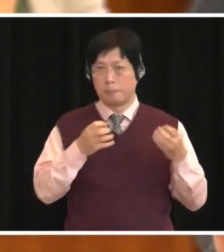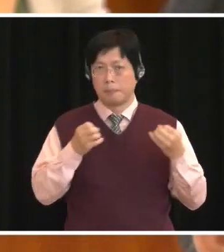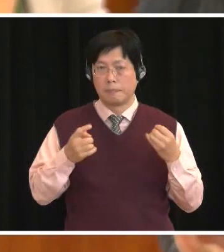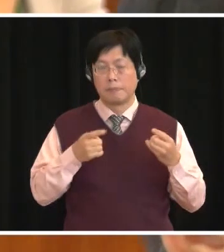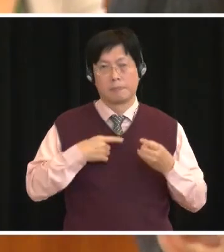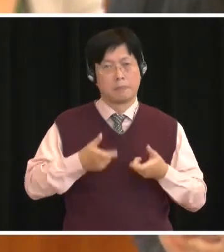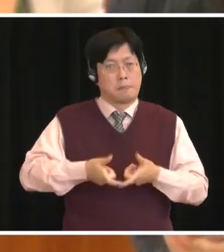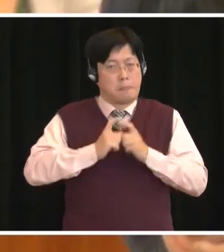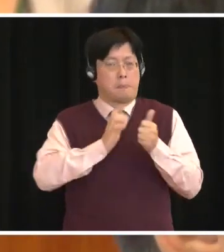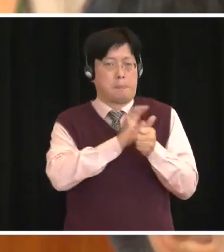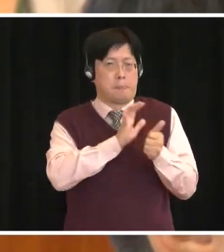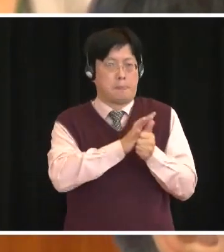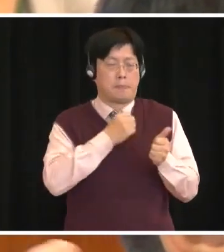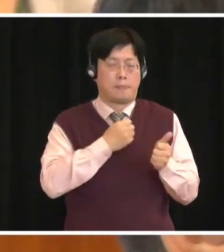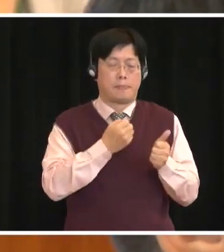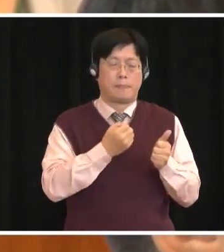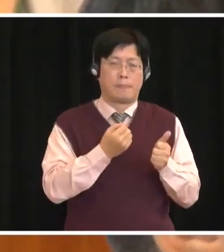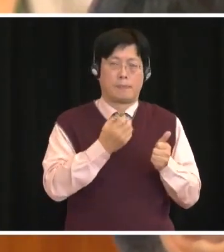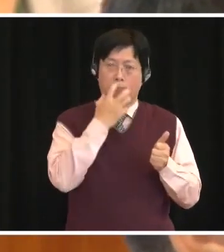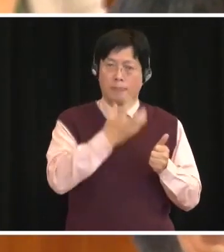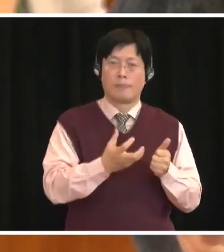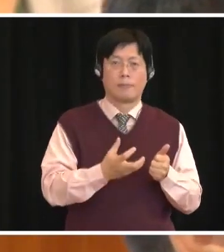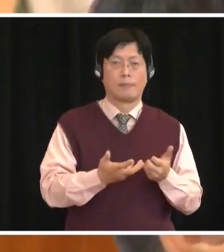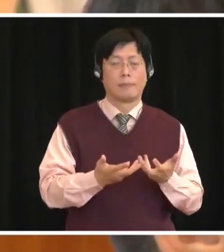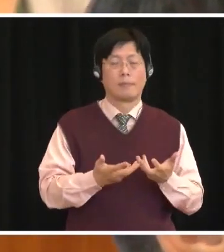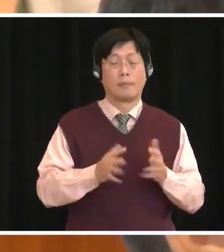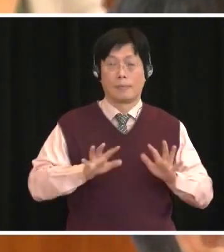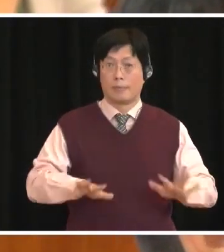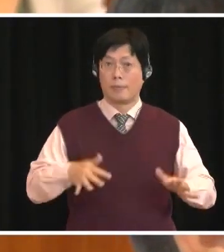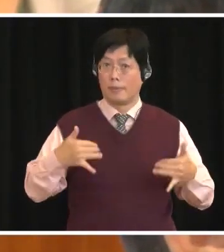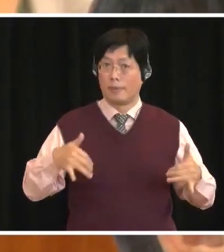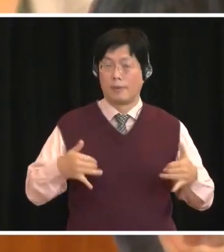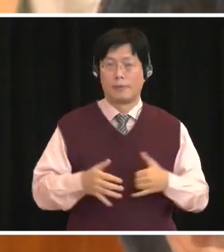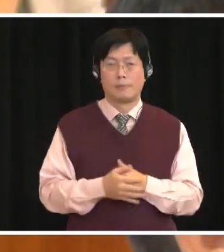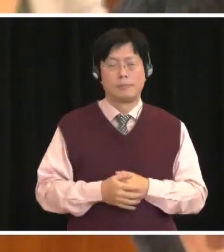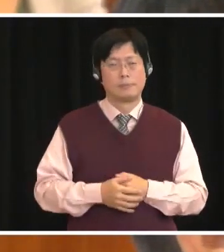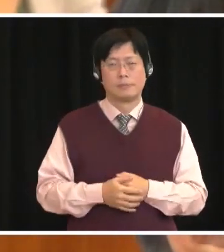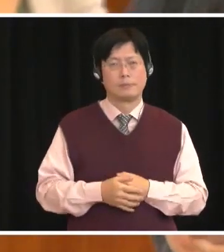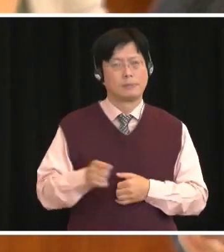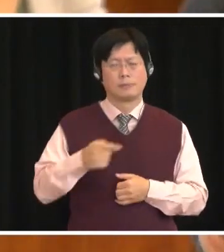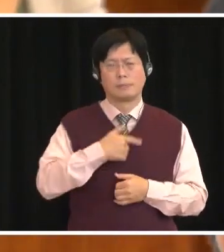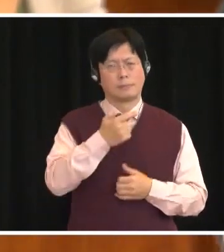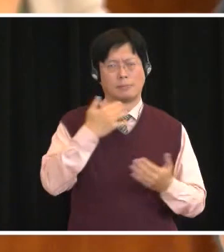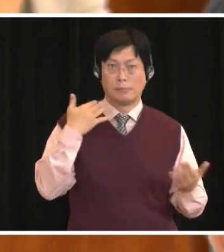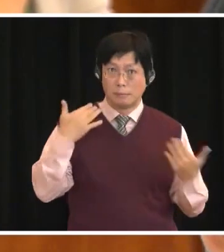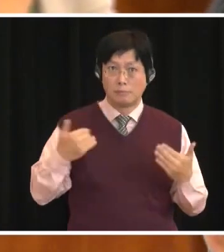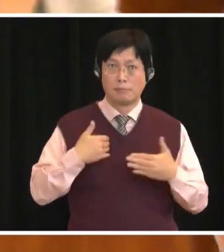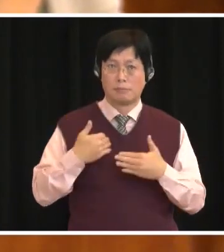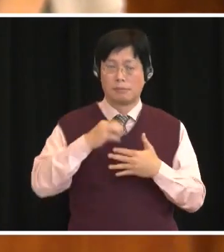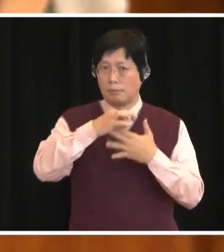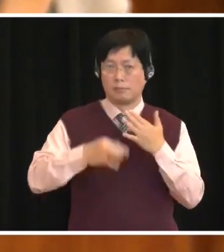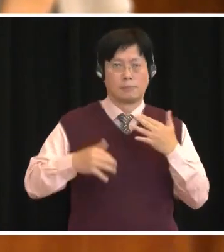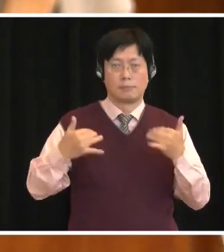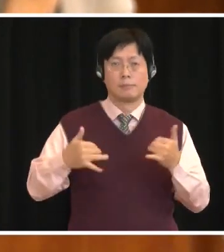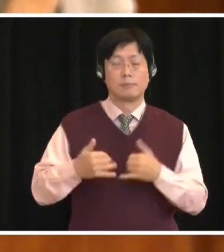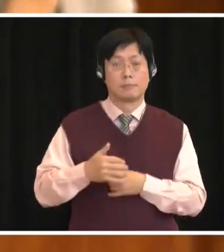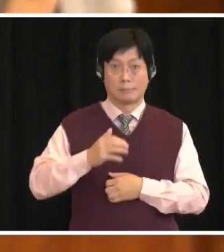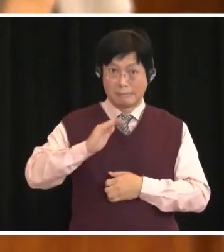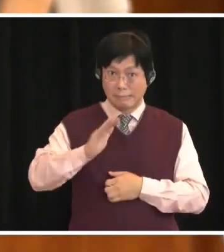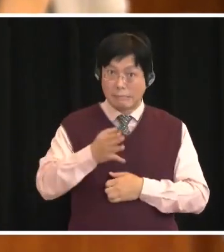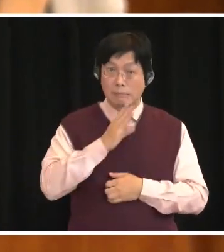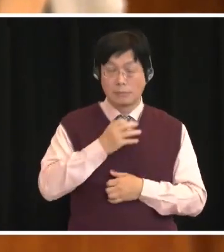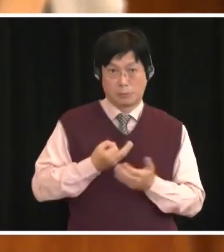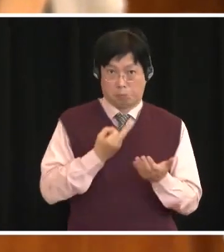victims to talk what harm has been done, what compensation has to be made. So far, there isn't an